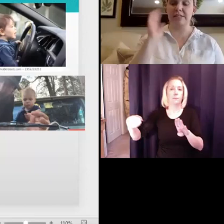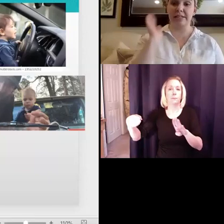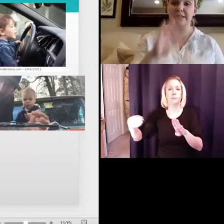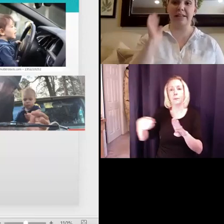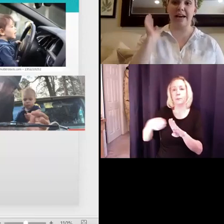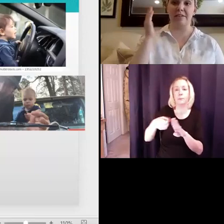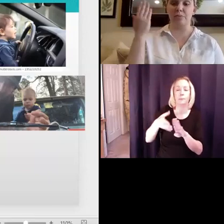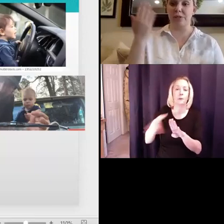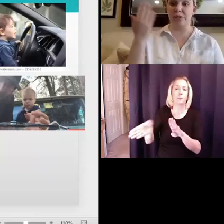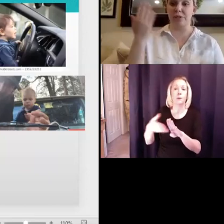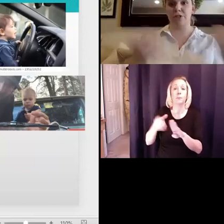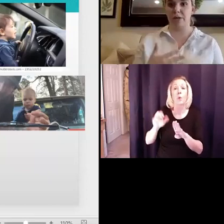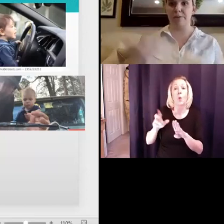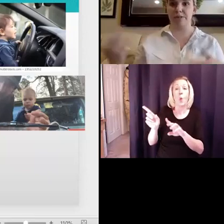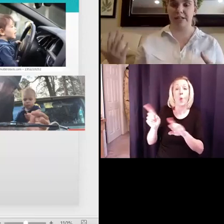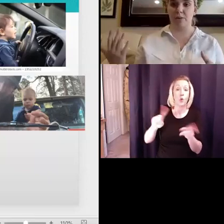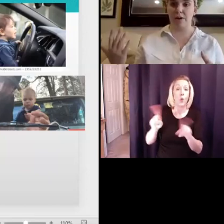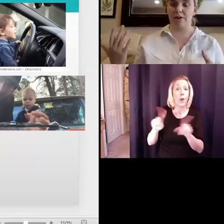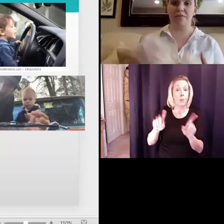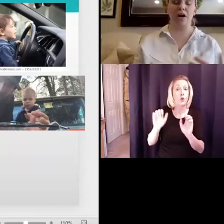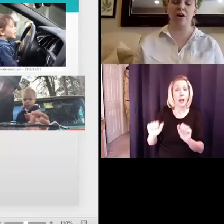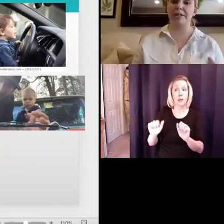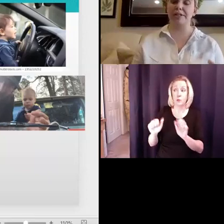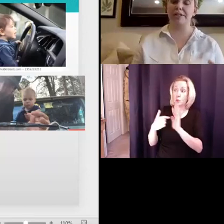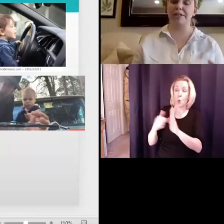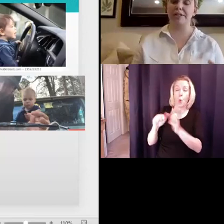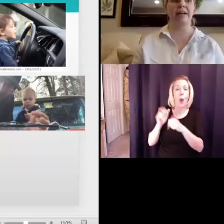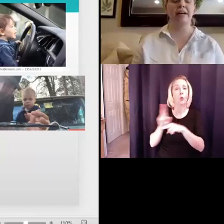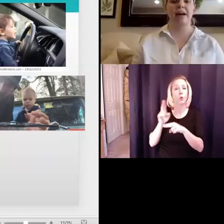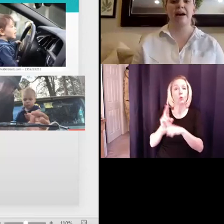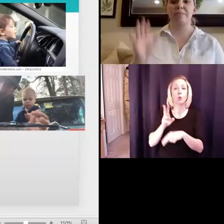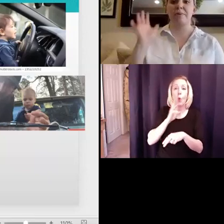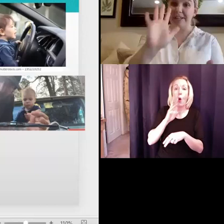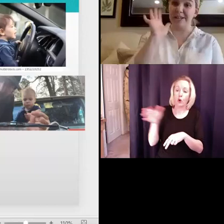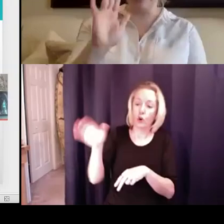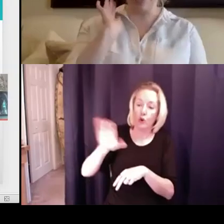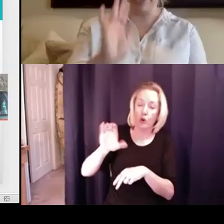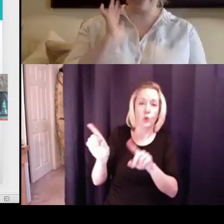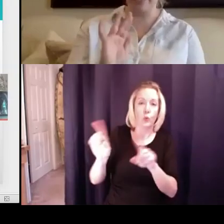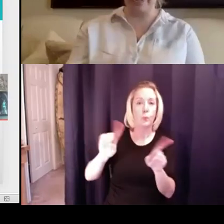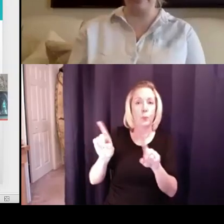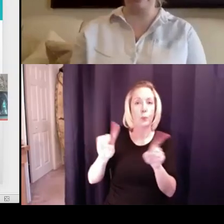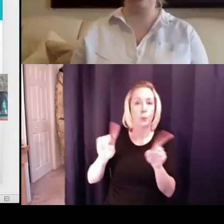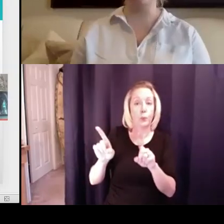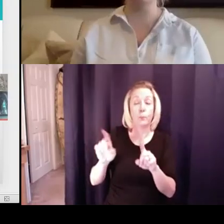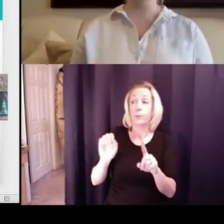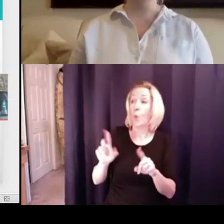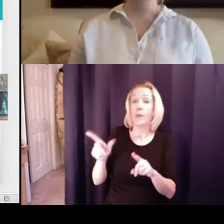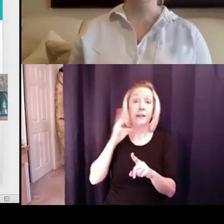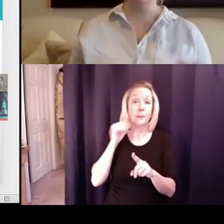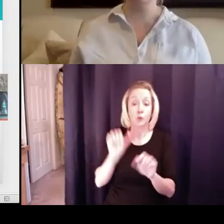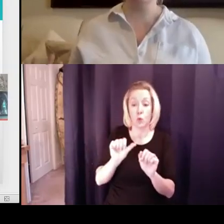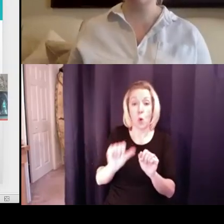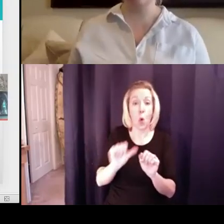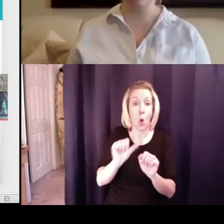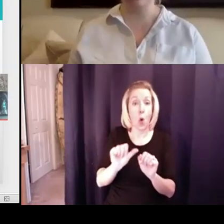them and seeing that we use the windshield wipers to get water off the car when it's raining, being able to honk the horn in the car. So